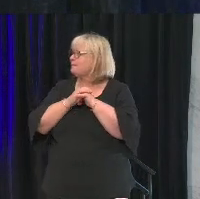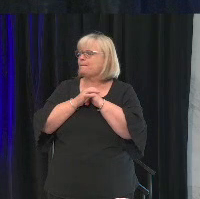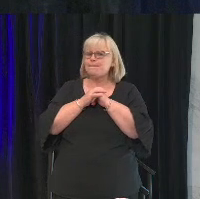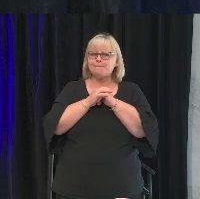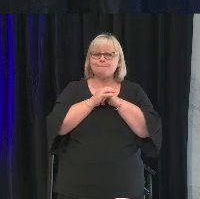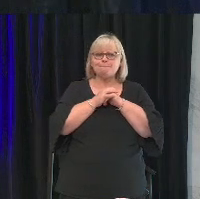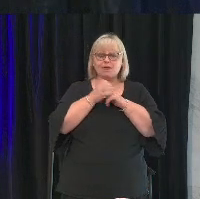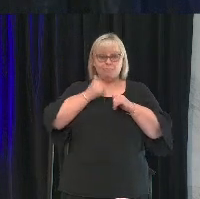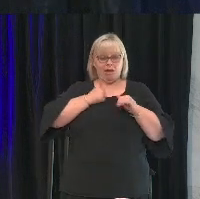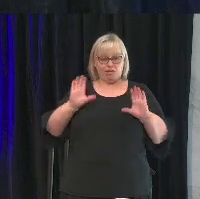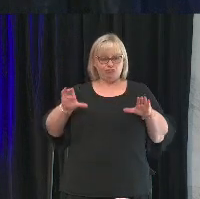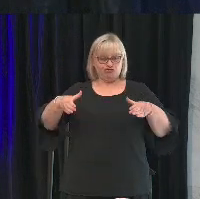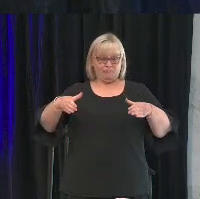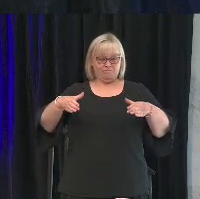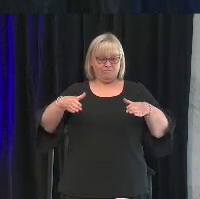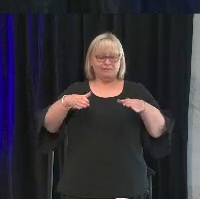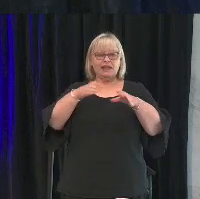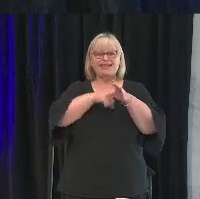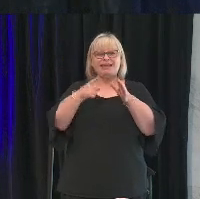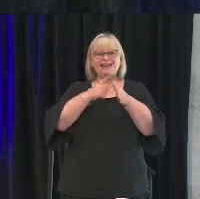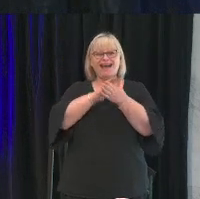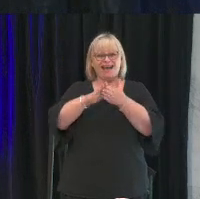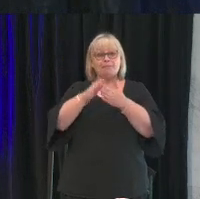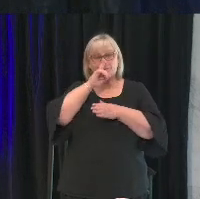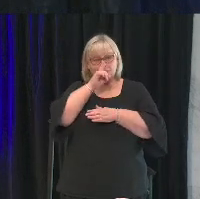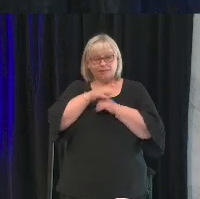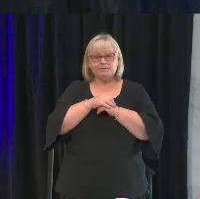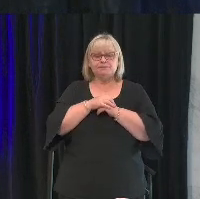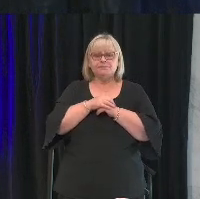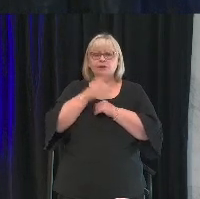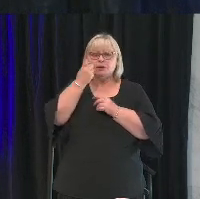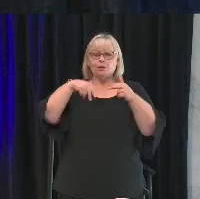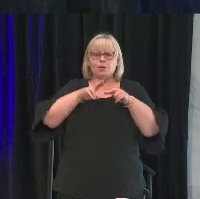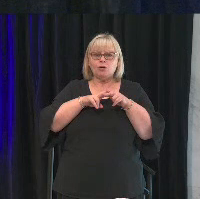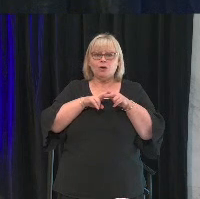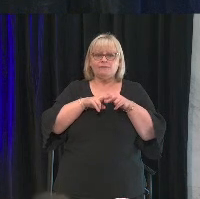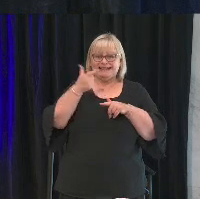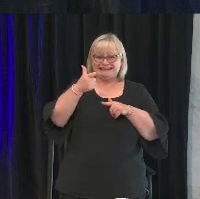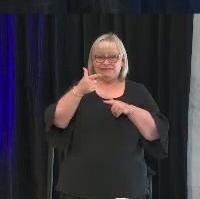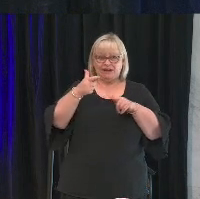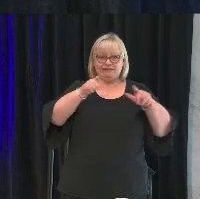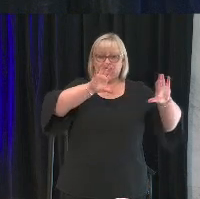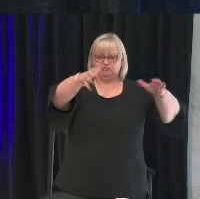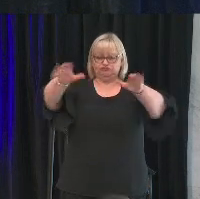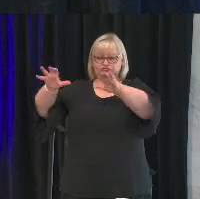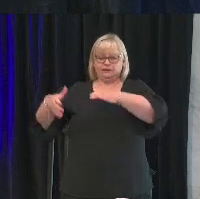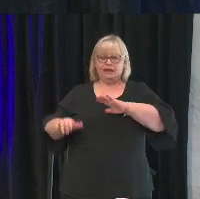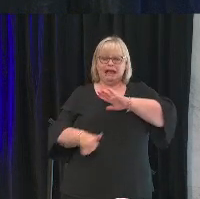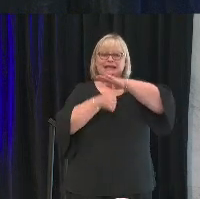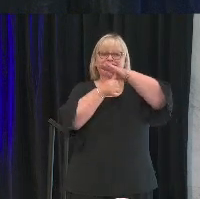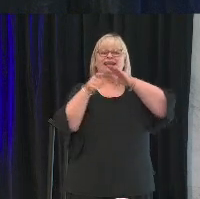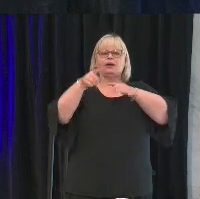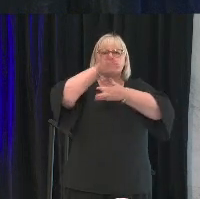My clan group are the Yarr people. We are one of seven clans of the Ngunnawal people.